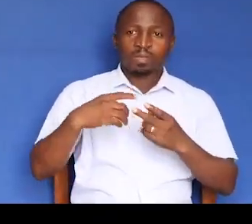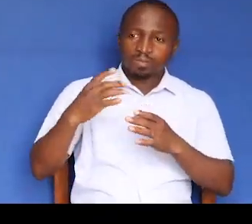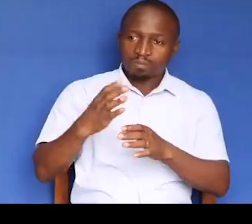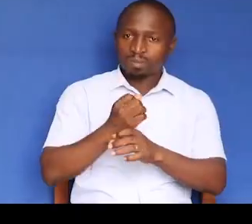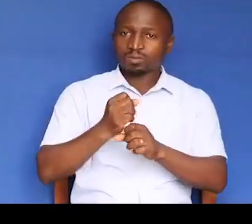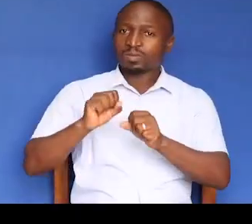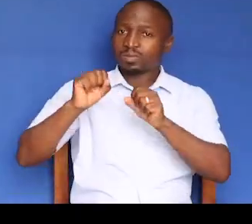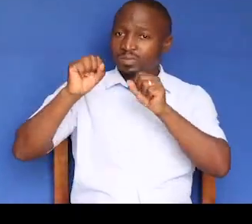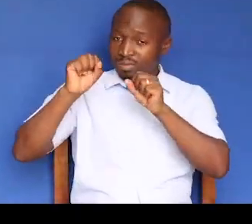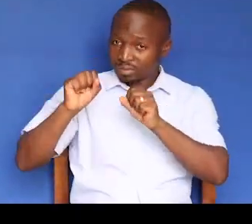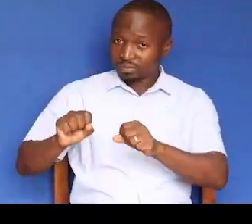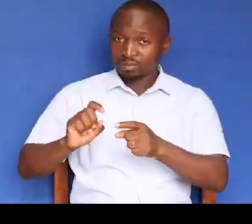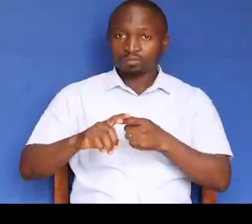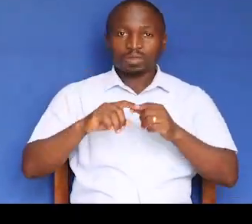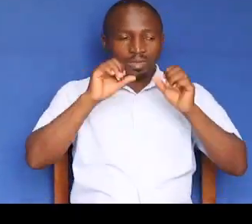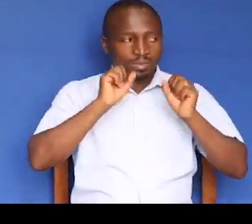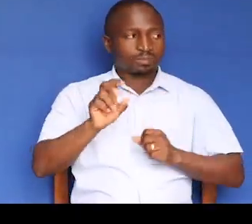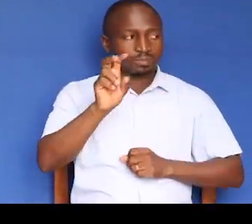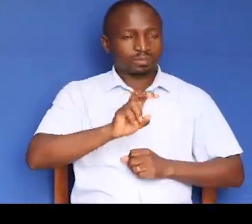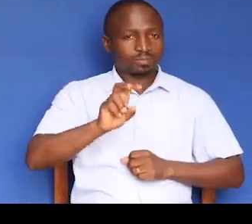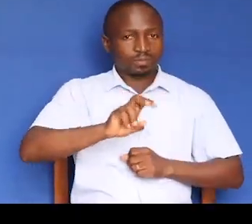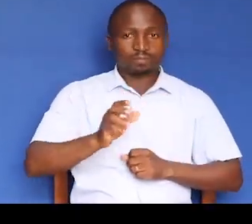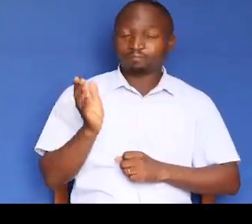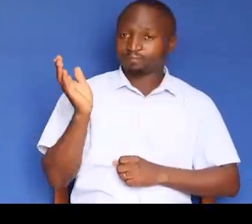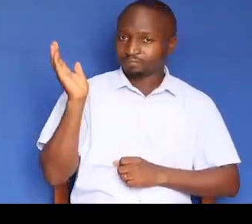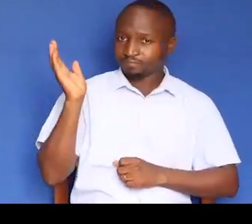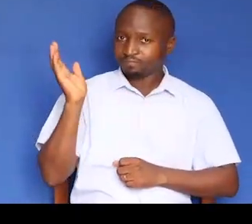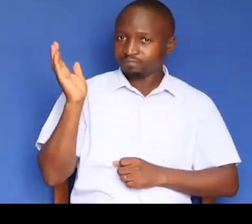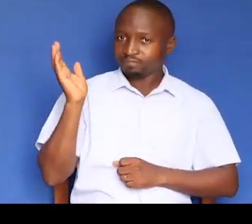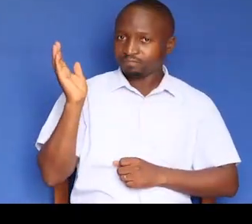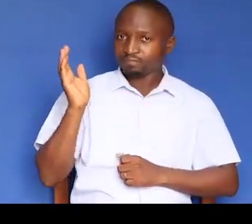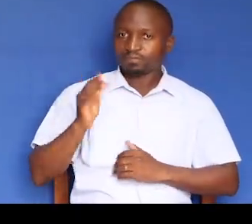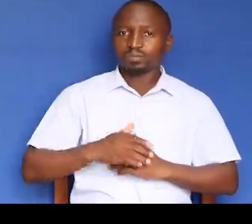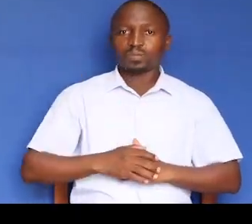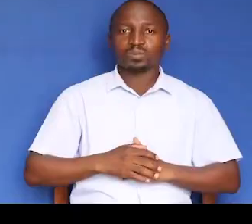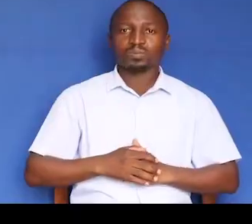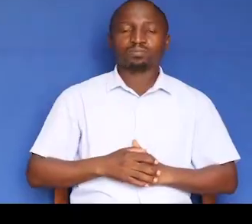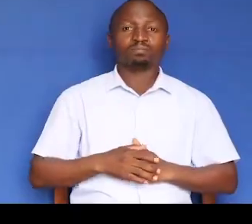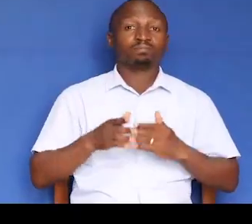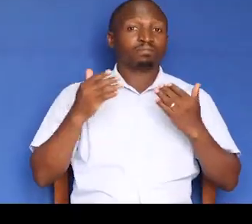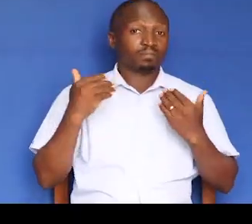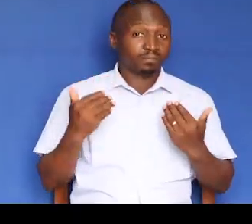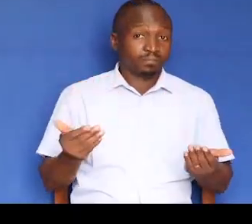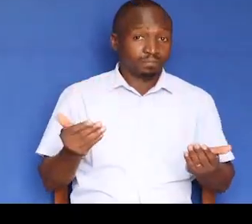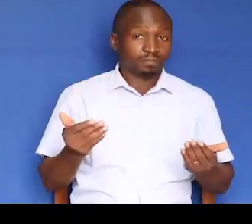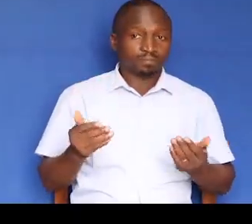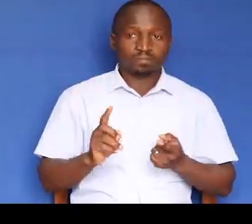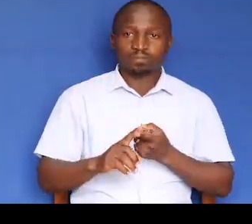need to use total cost to compute total fixed cost and the marginal cost.